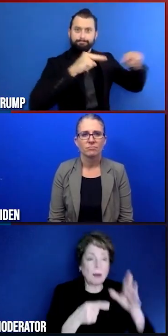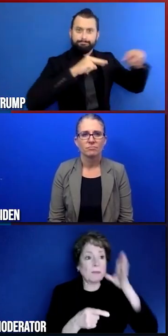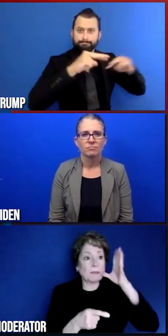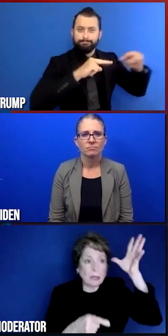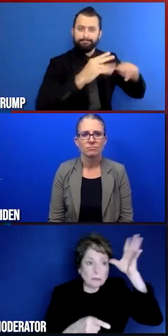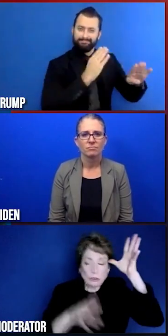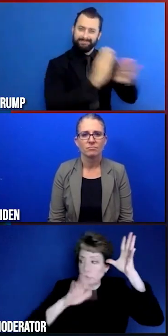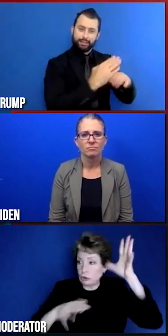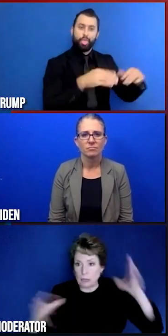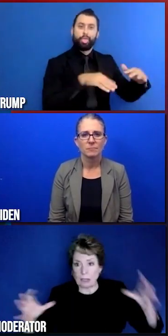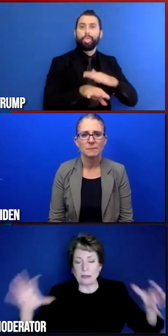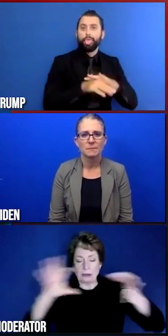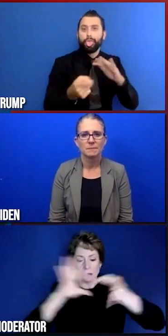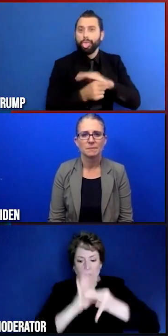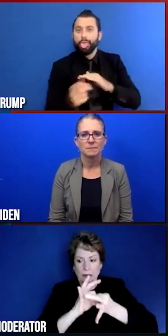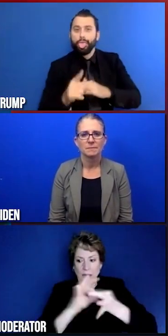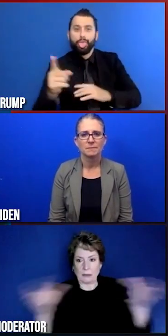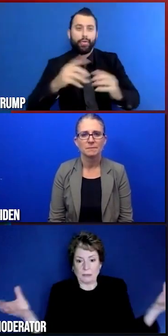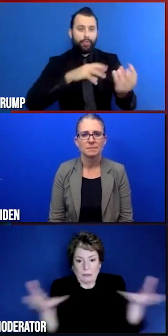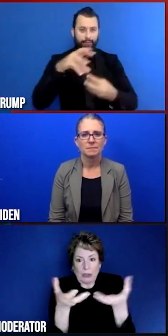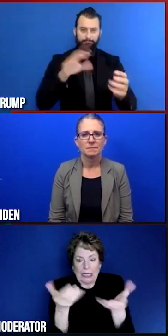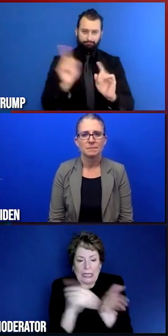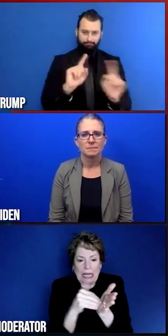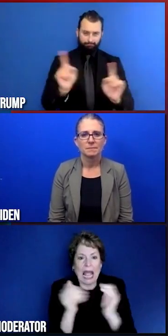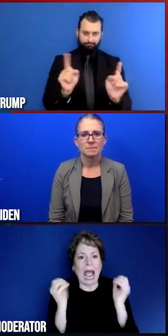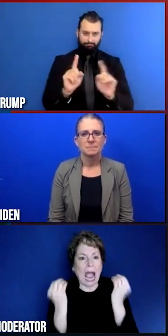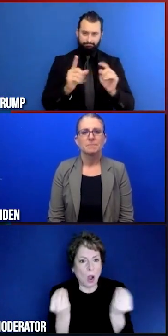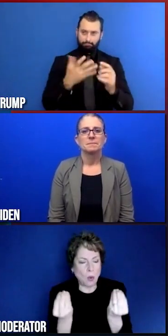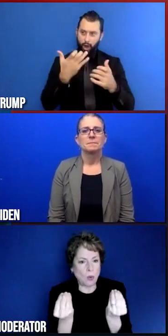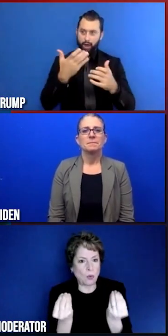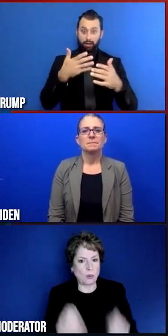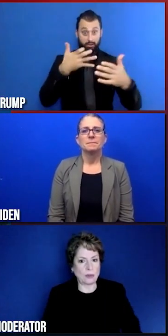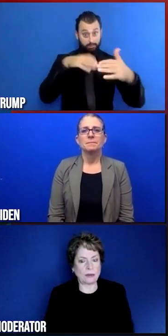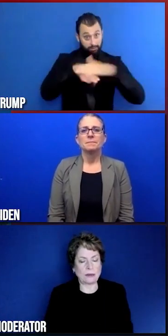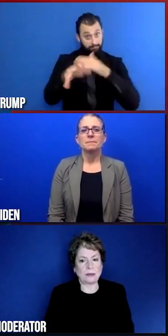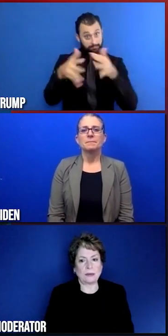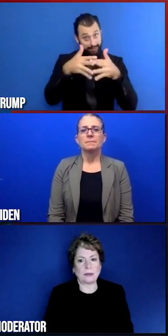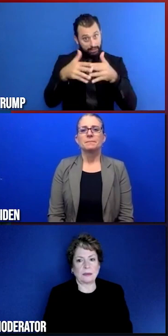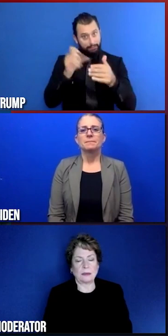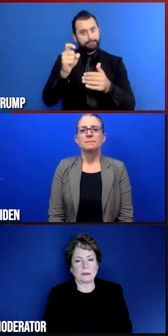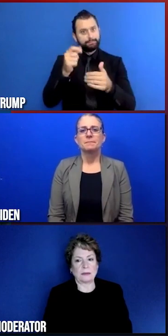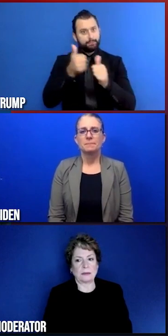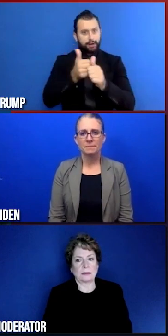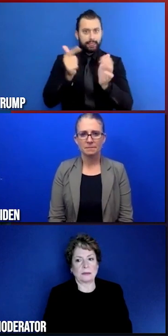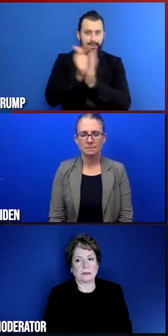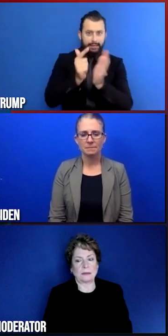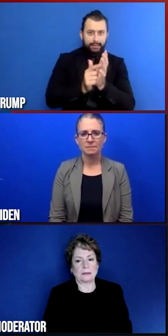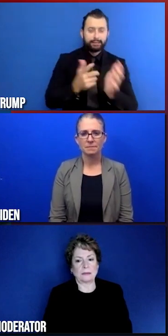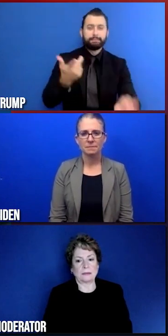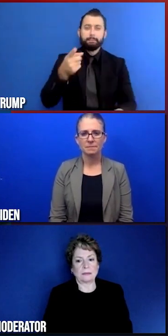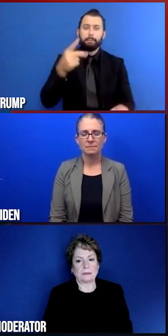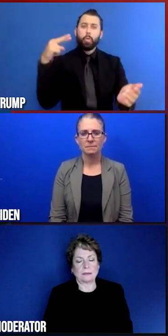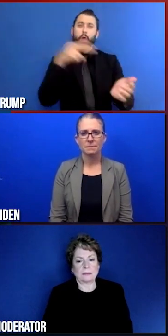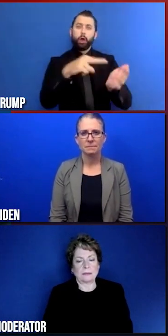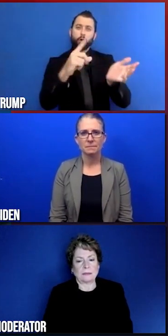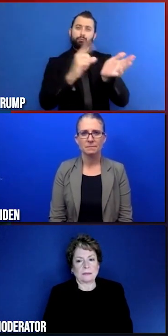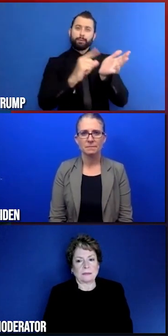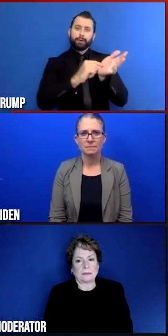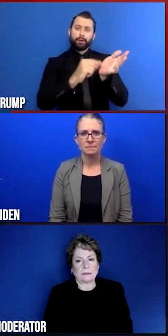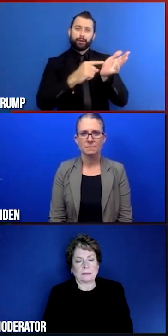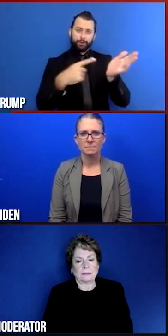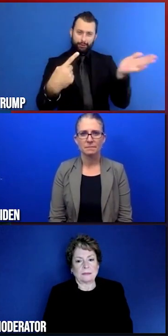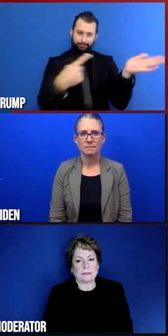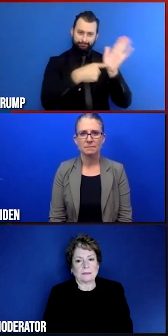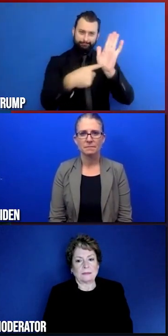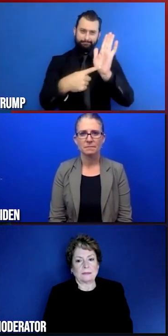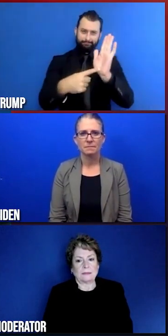used to say, I built the cages, and then they had a picture in a certain newspaper, and it was a picture of these horrible cages, and they